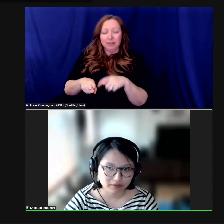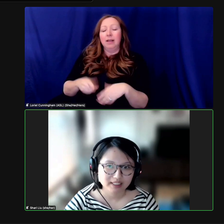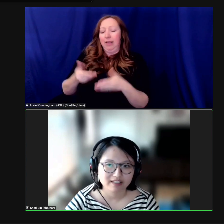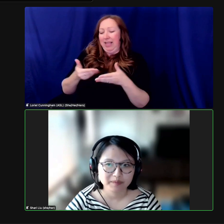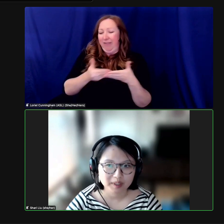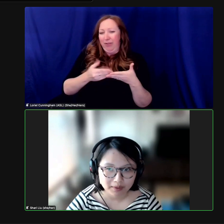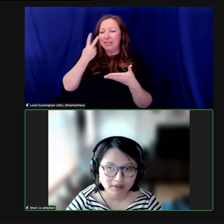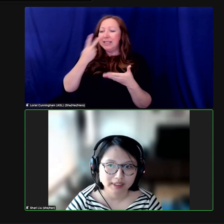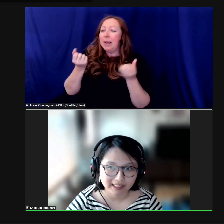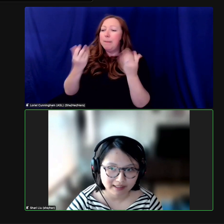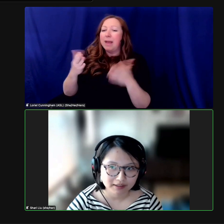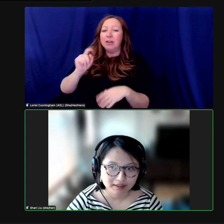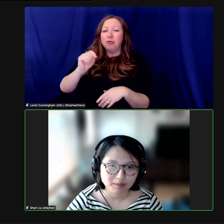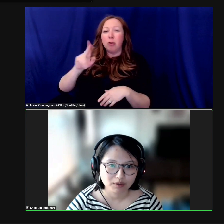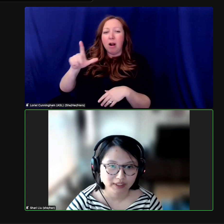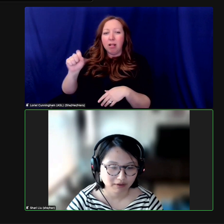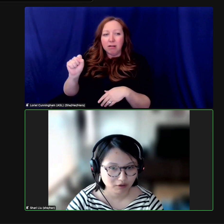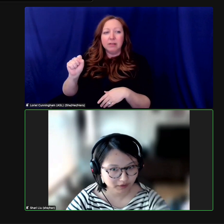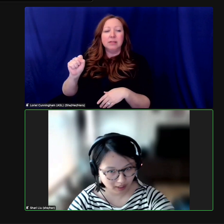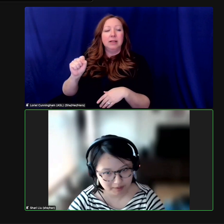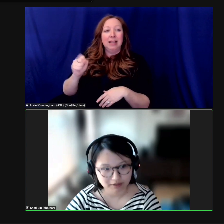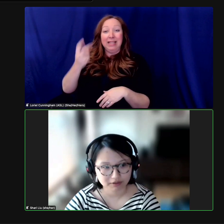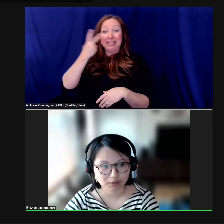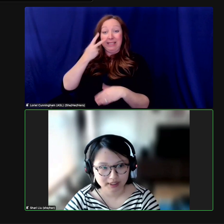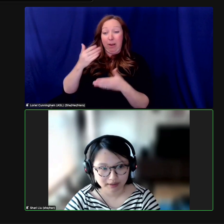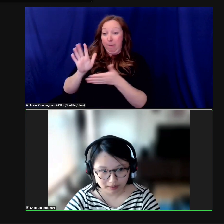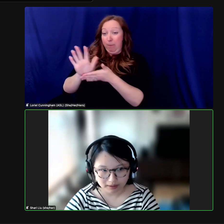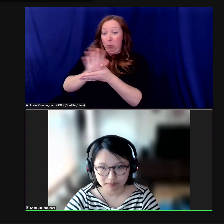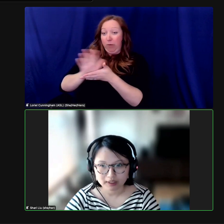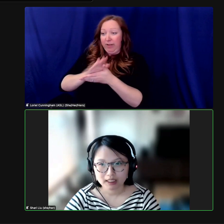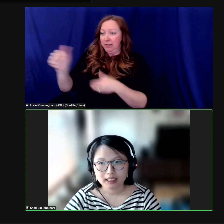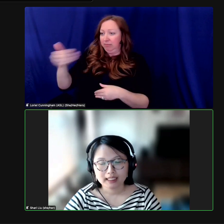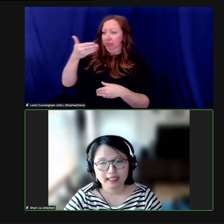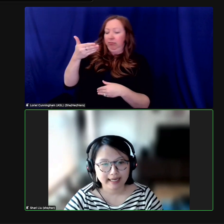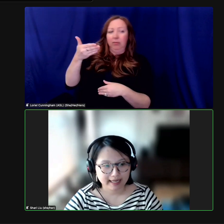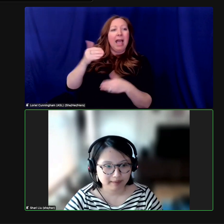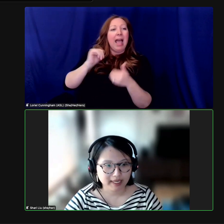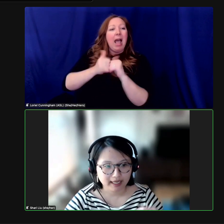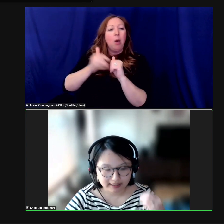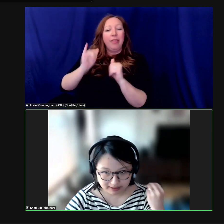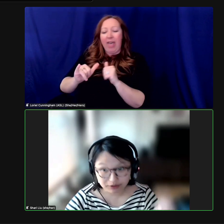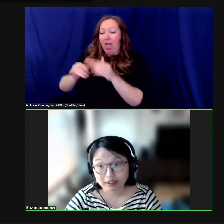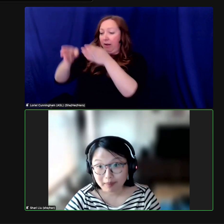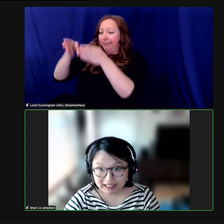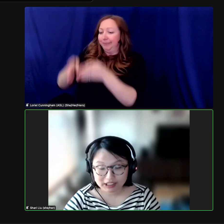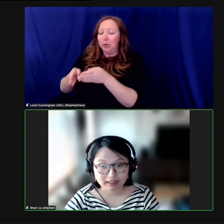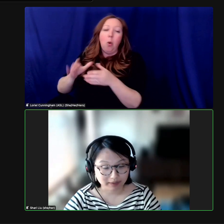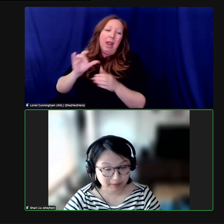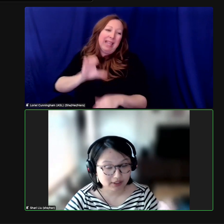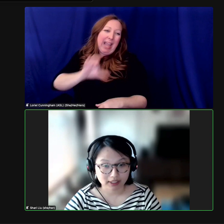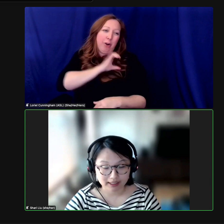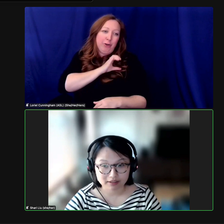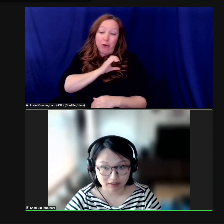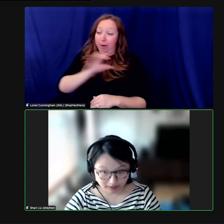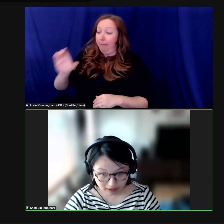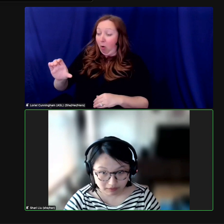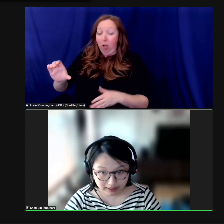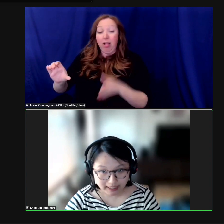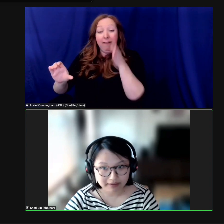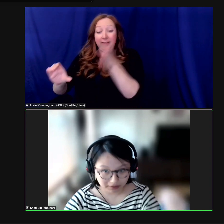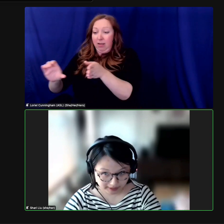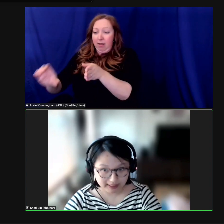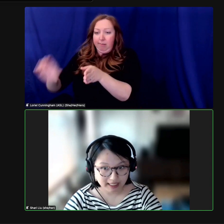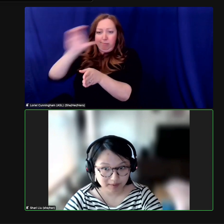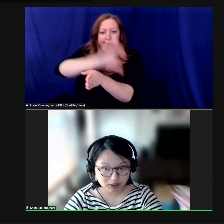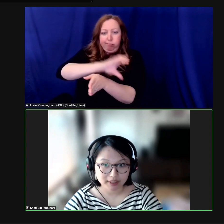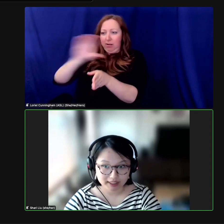involve movies of people or characters moving over an obstacle towards a goal. And as you can imagine, if babies look at this over and over